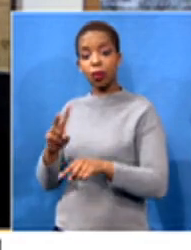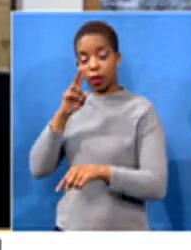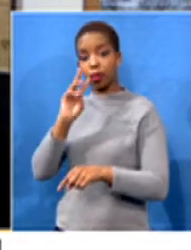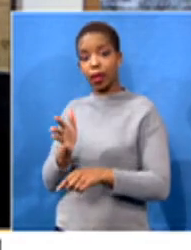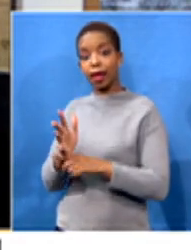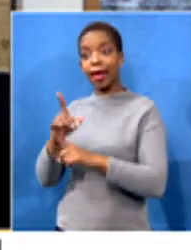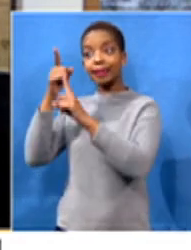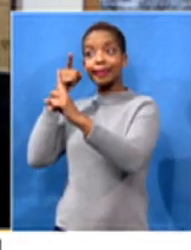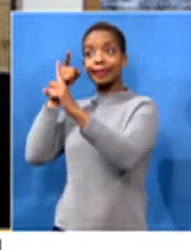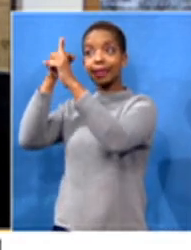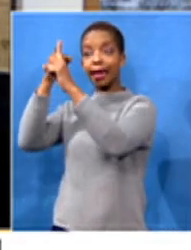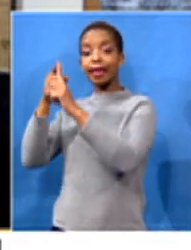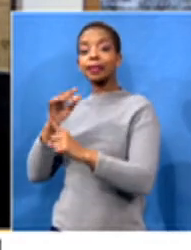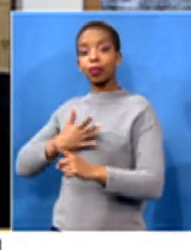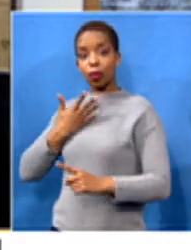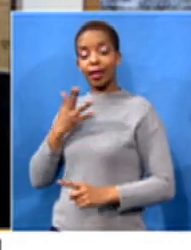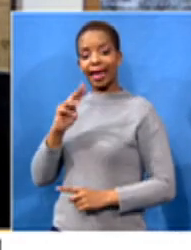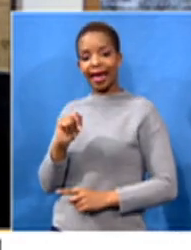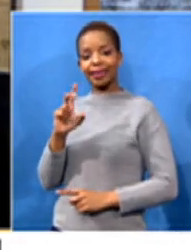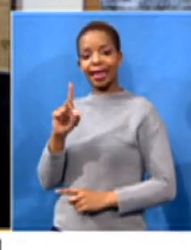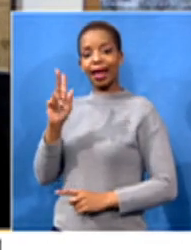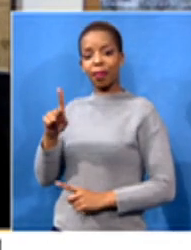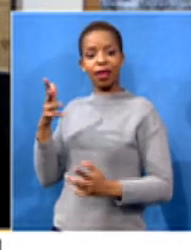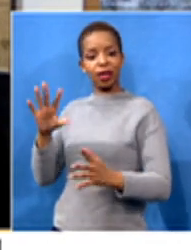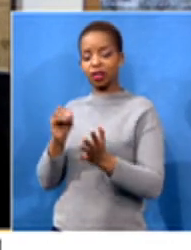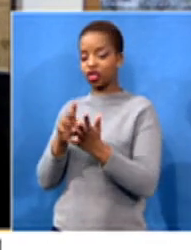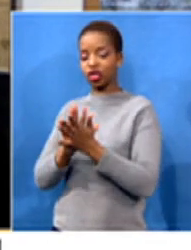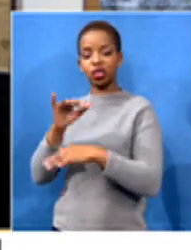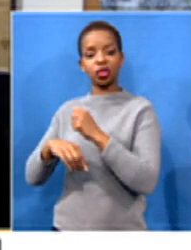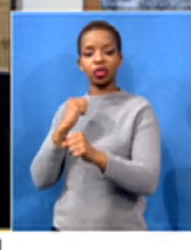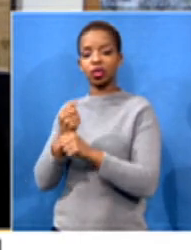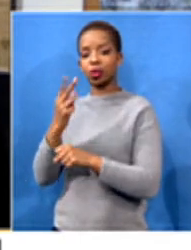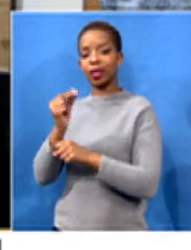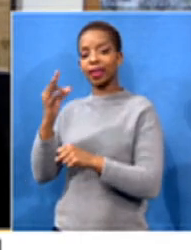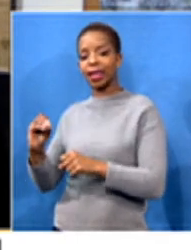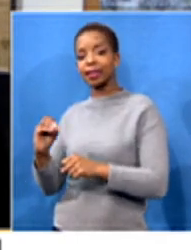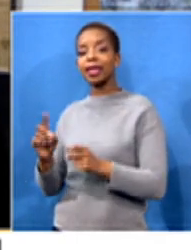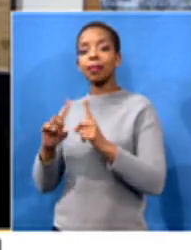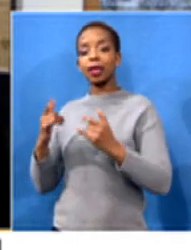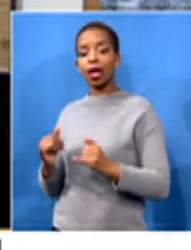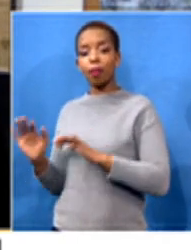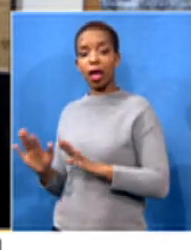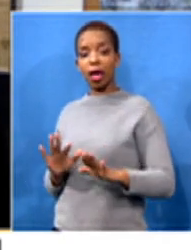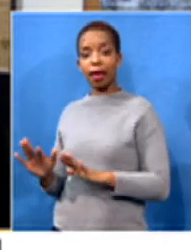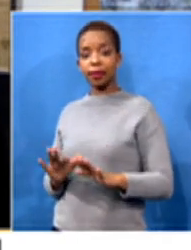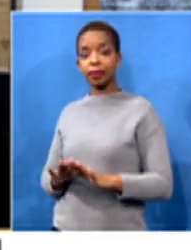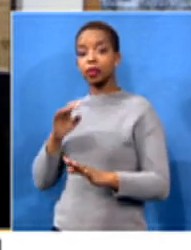set out by the NDP by 2030, given where we are and the pace at which we're moving? Professor, you